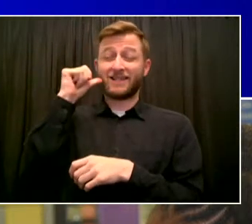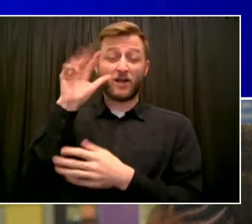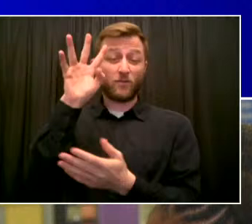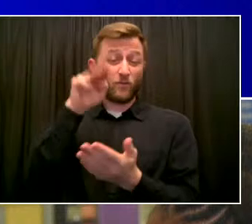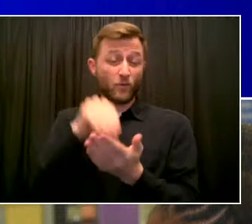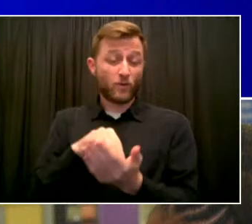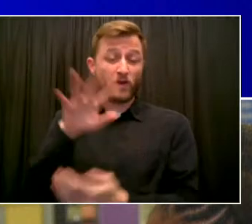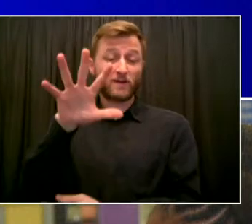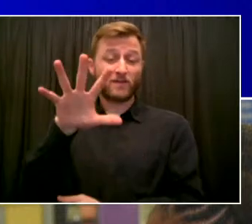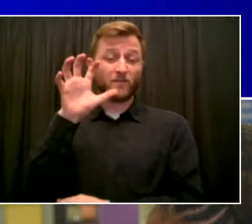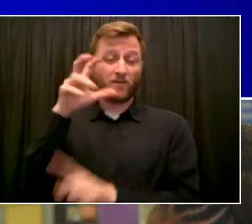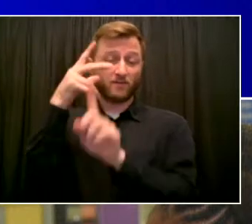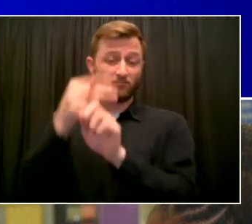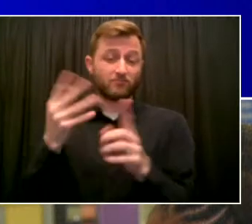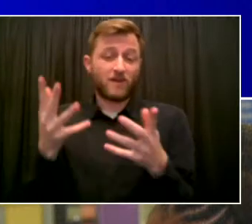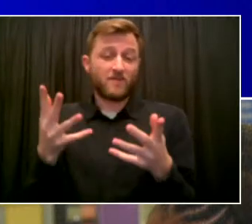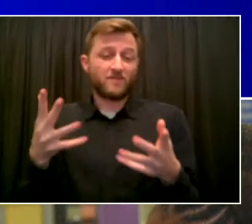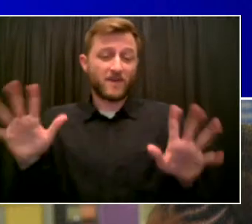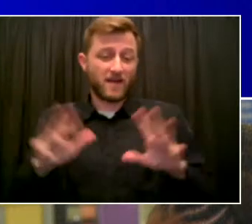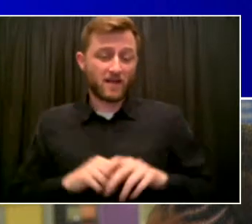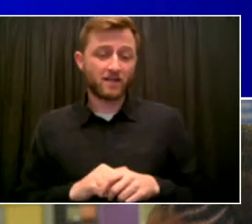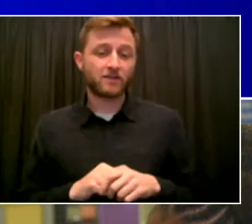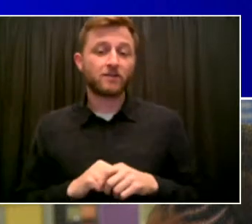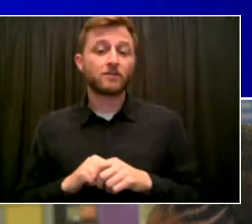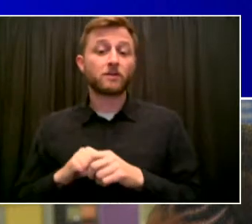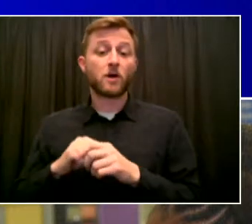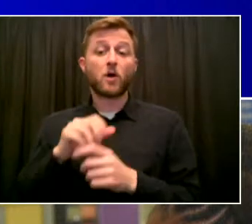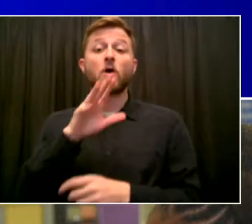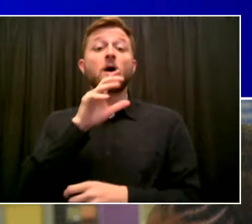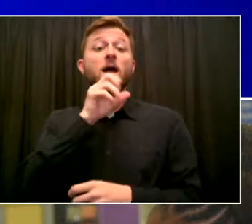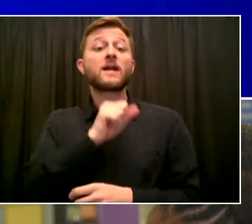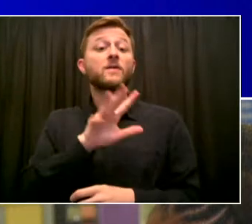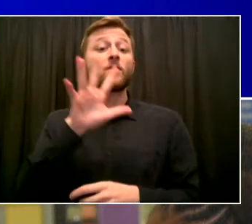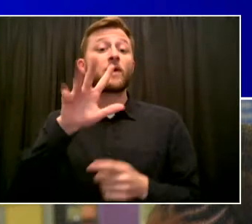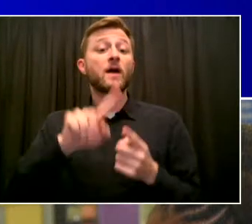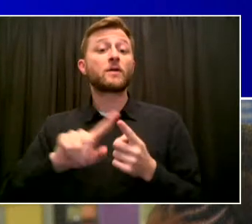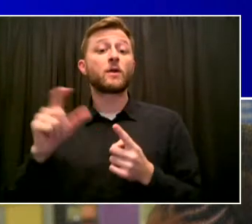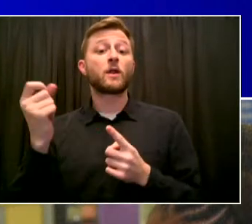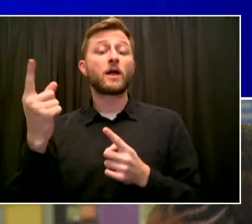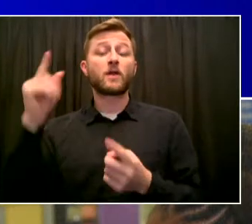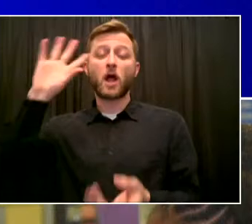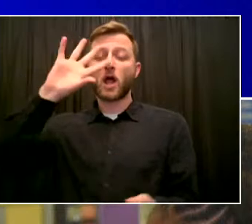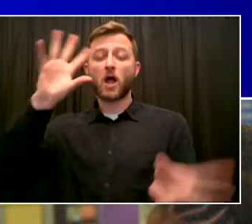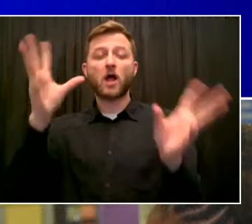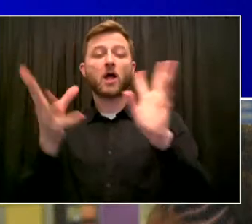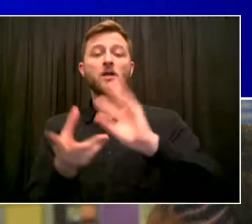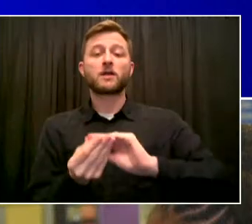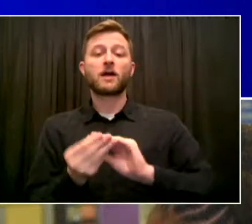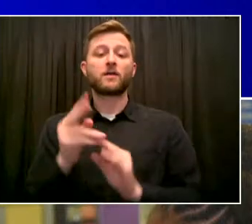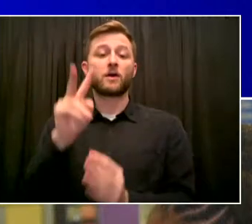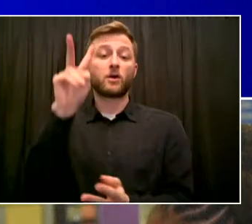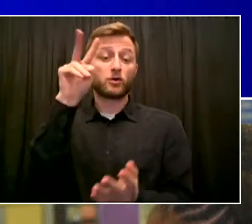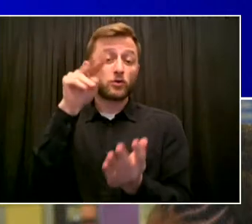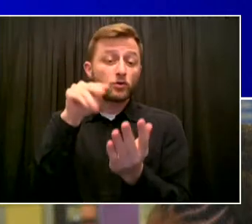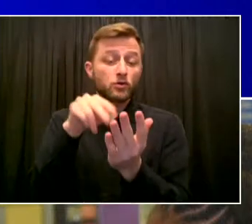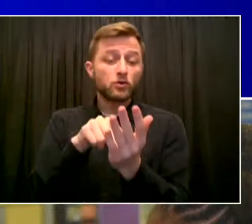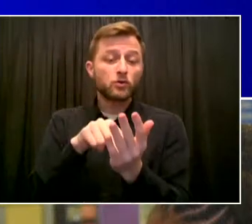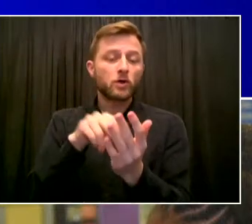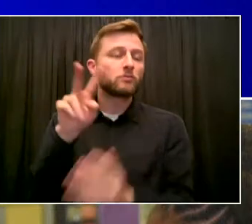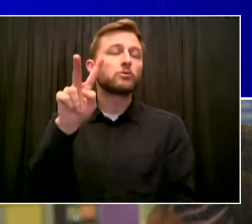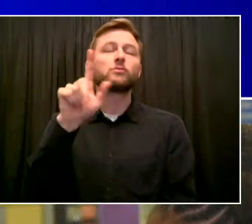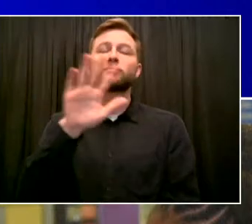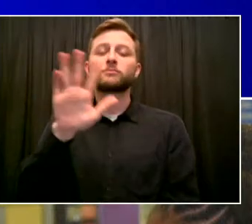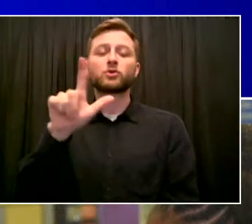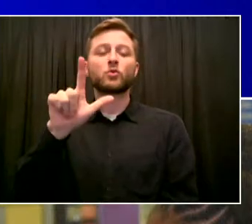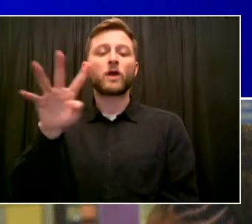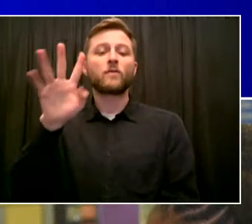since vaccination began for the 5 to 11-year-olds, almost 25,000 kids. It's amazing. So